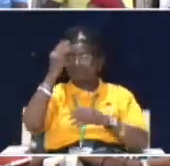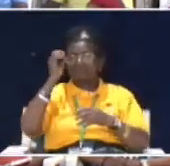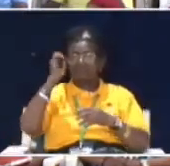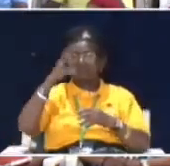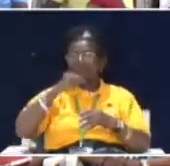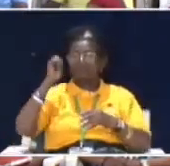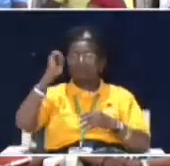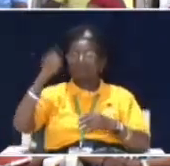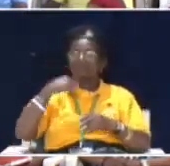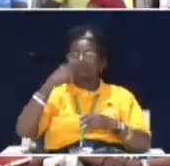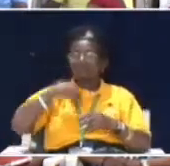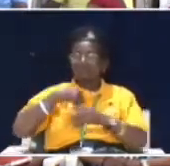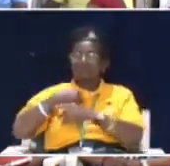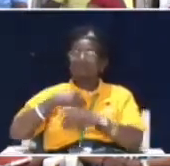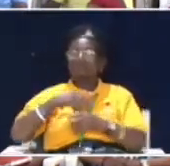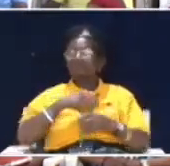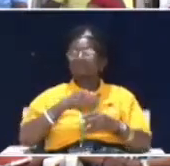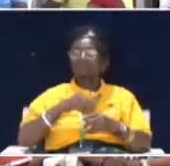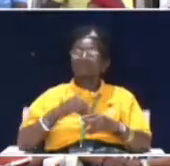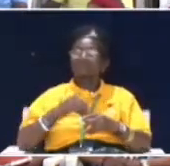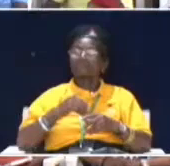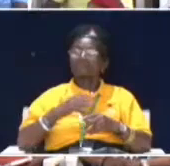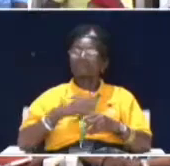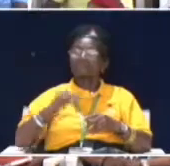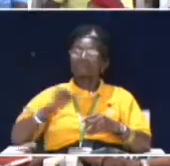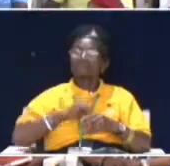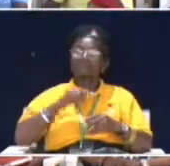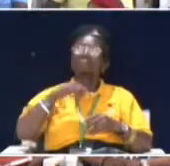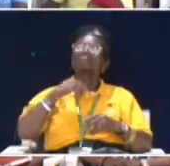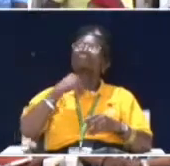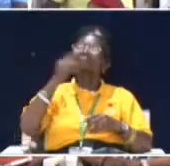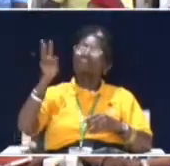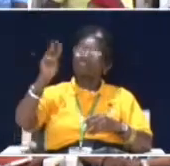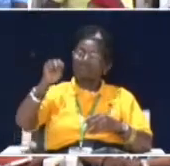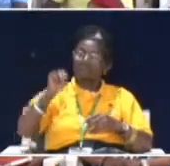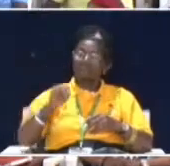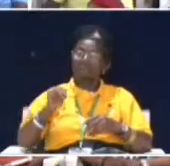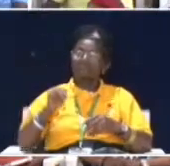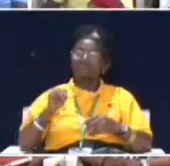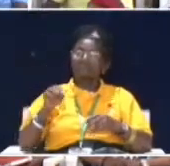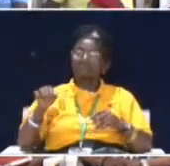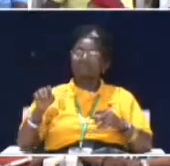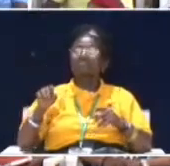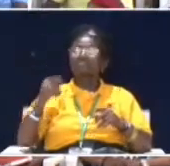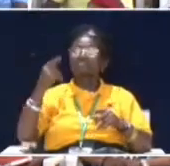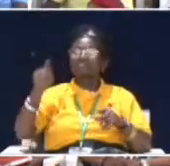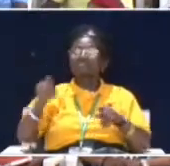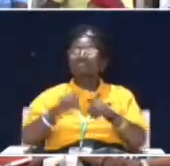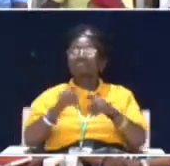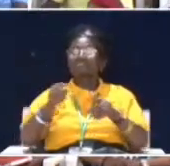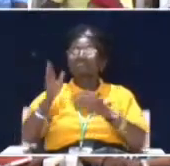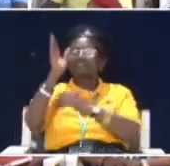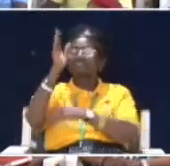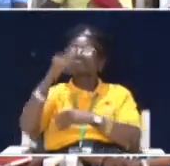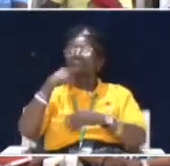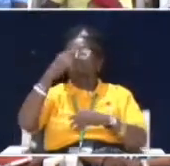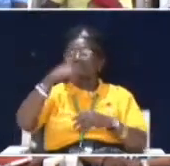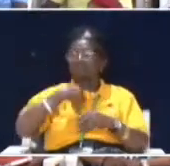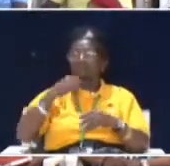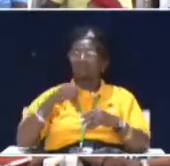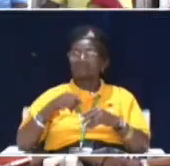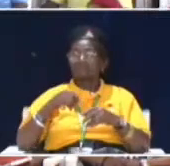si so fun mi. Never is true. Mo si so fun won. The same God told me. Olorun kan na tun wa so